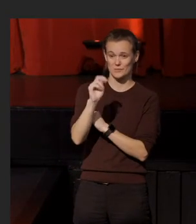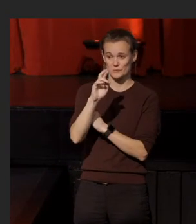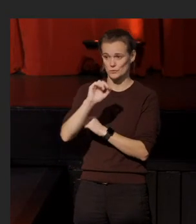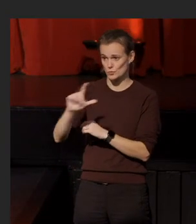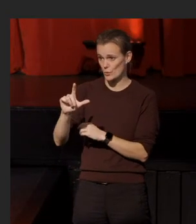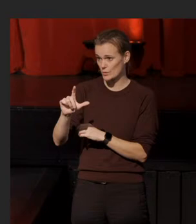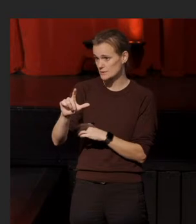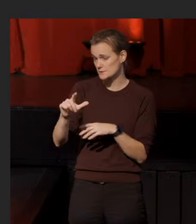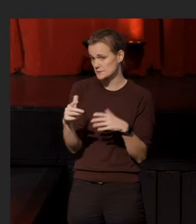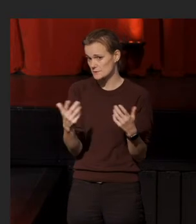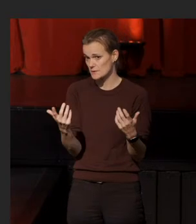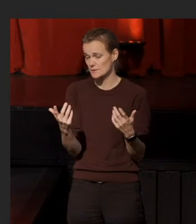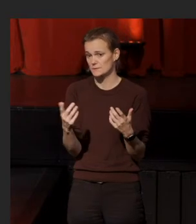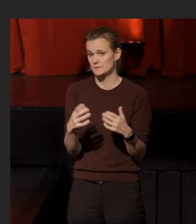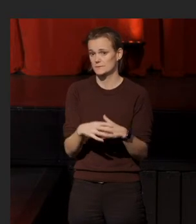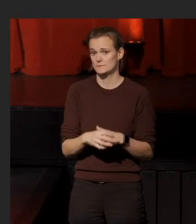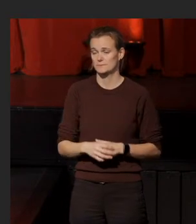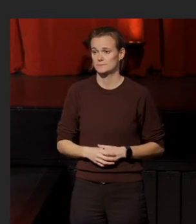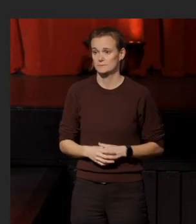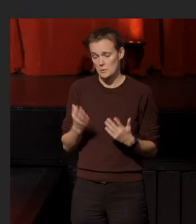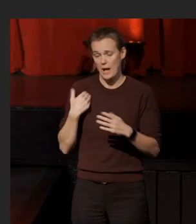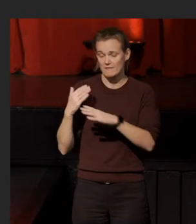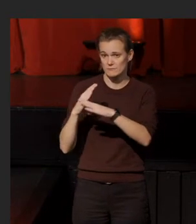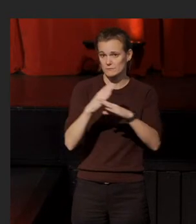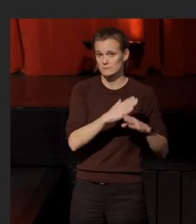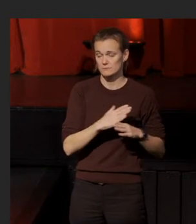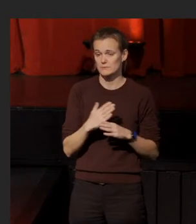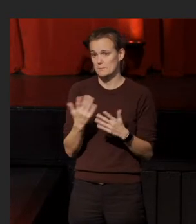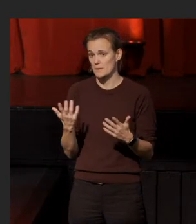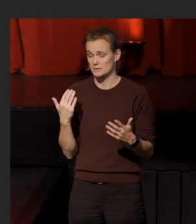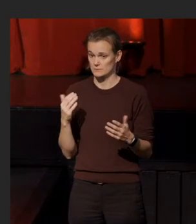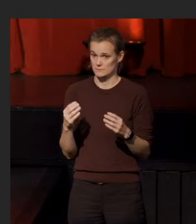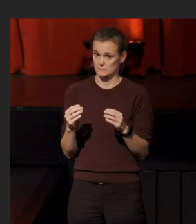put in place from the lessons of 2016?